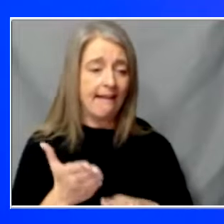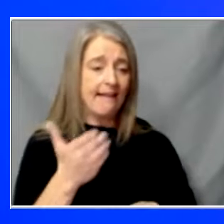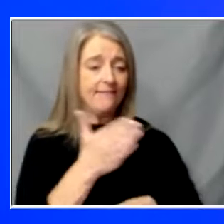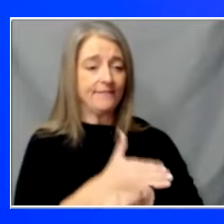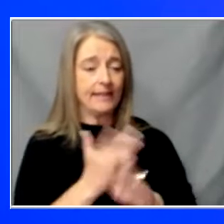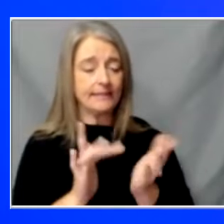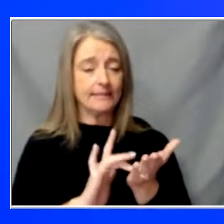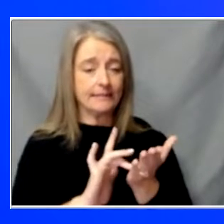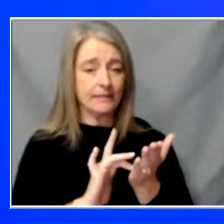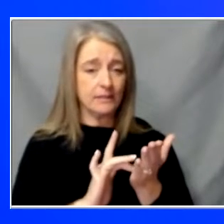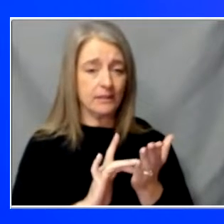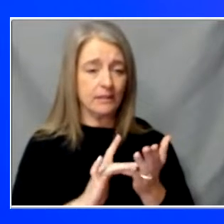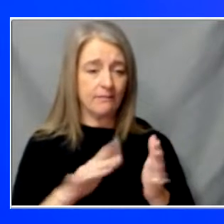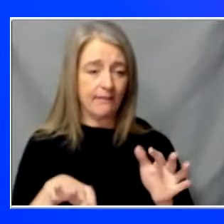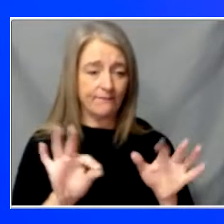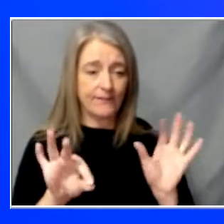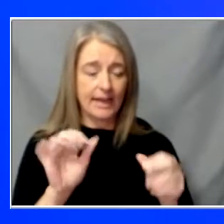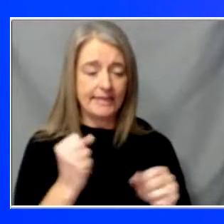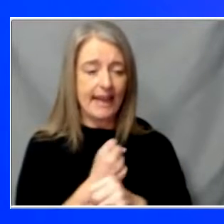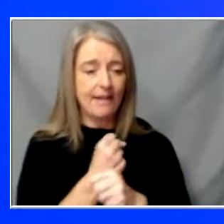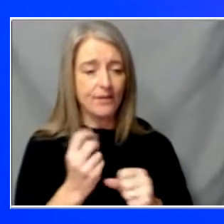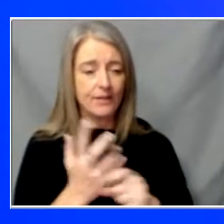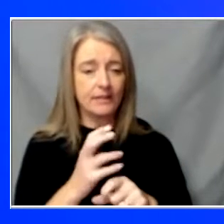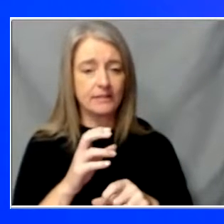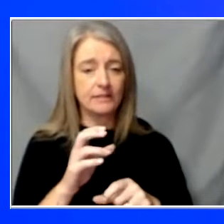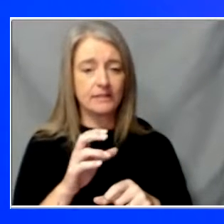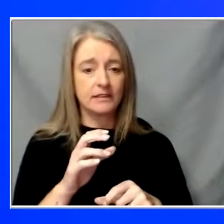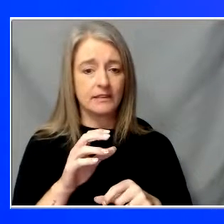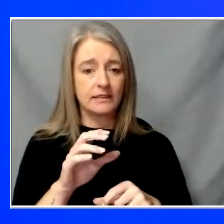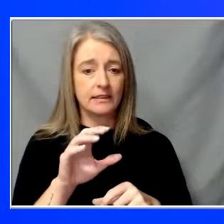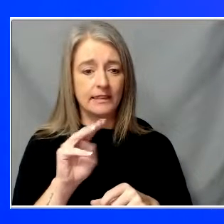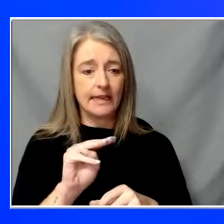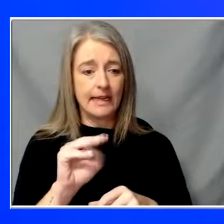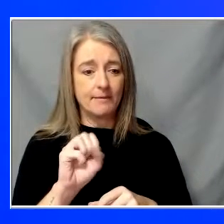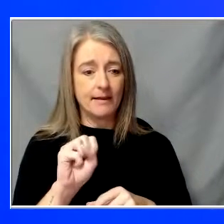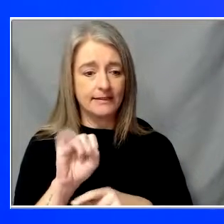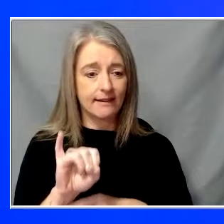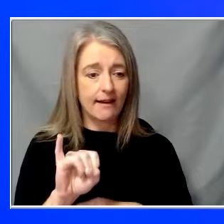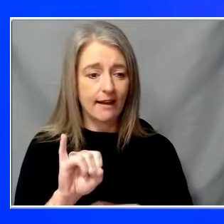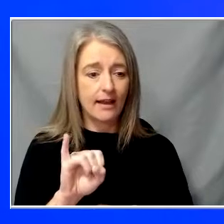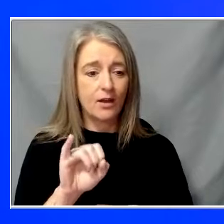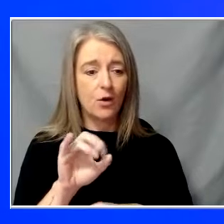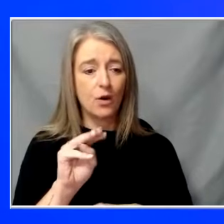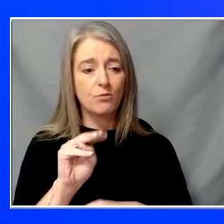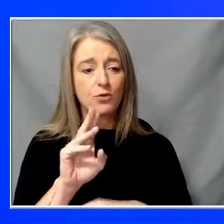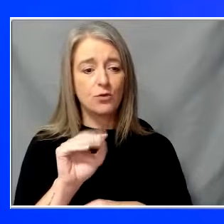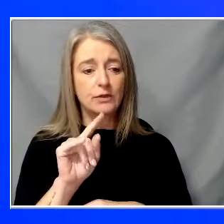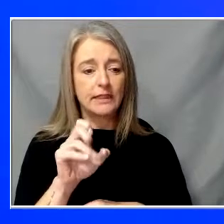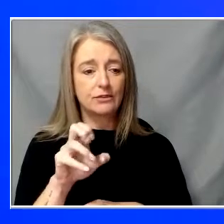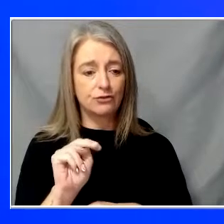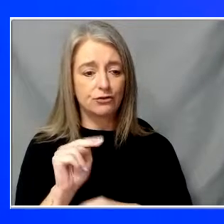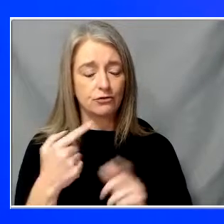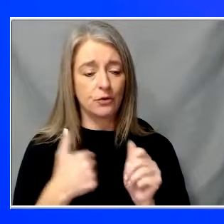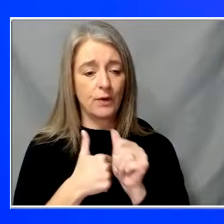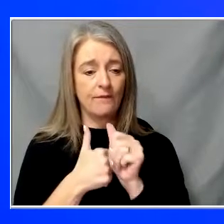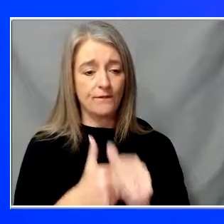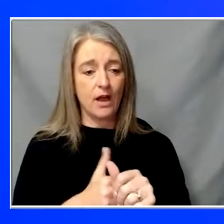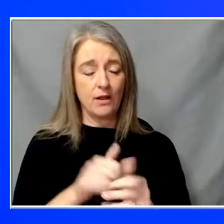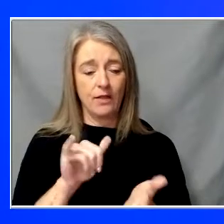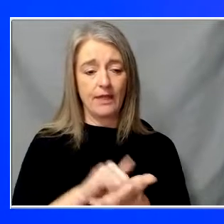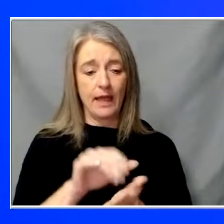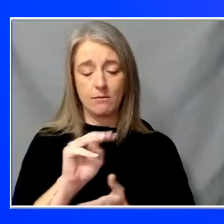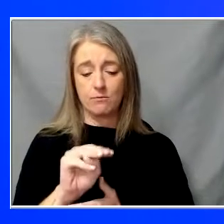find everything, find a mutation, such as HER2, MSI, or this mutation. If we found those mutation, and we